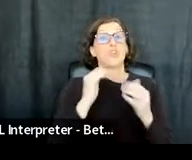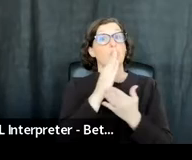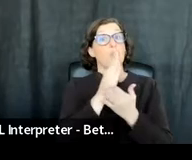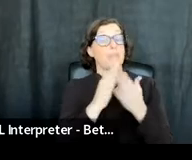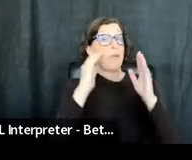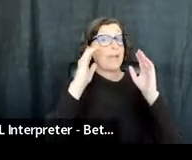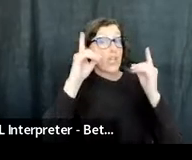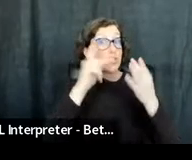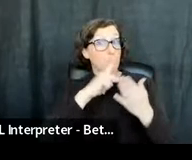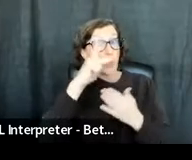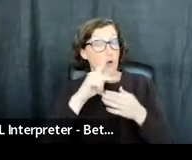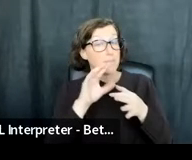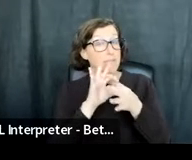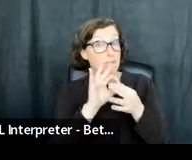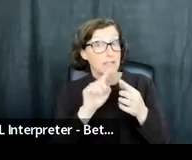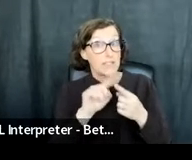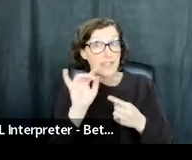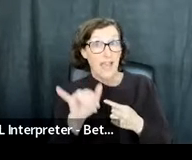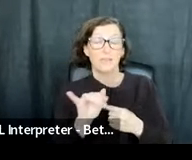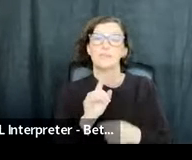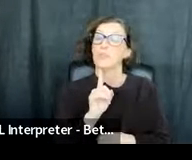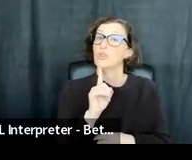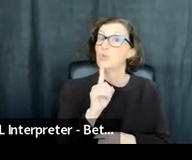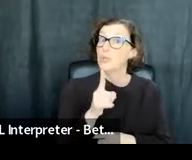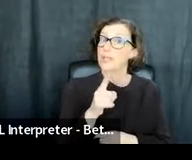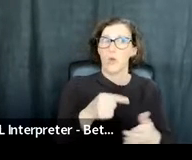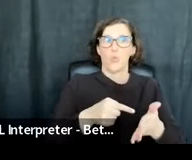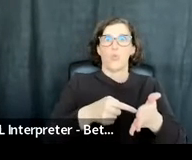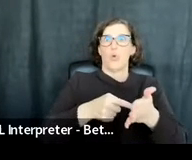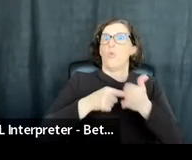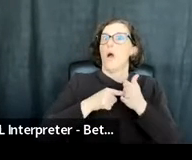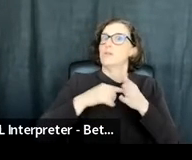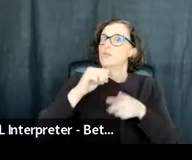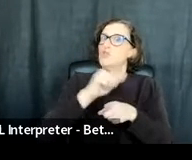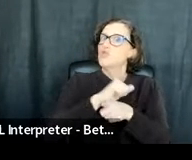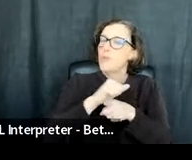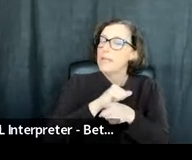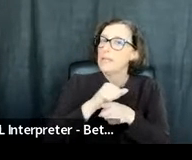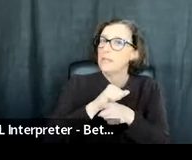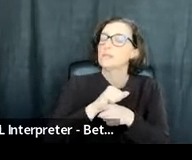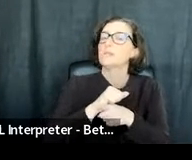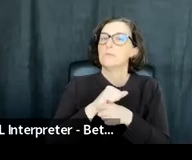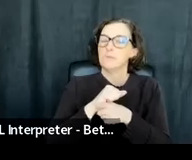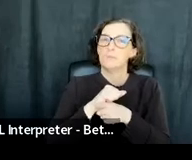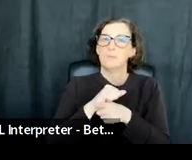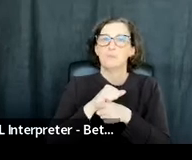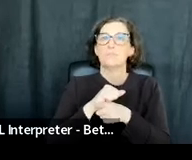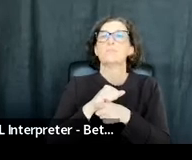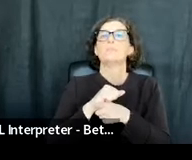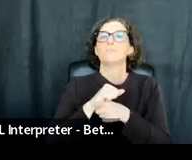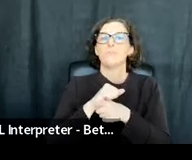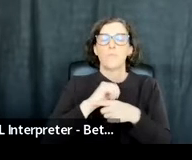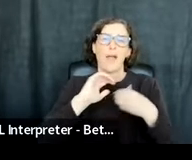programs on it, really even mandatory training on what,